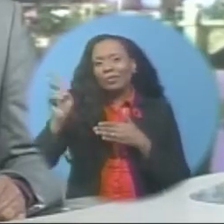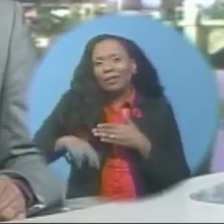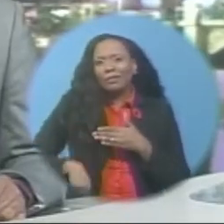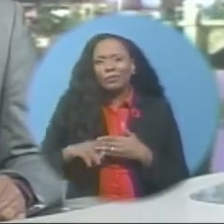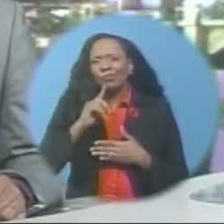results.